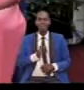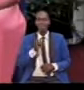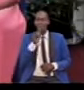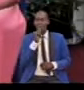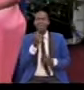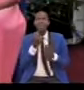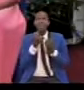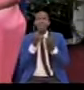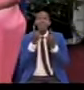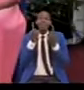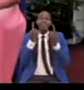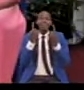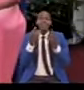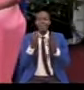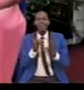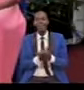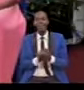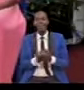need. I'm